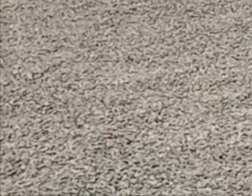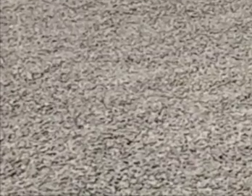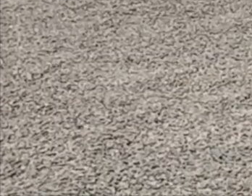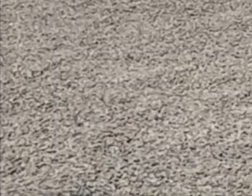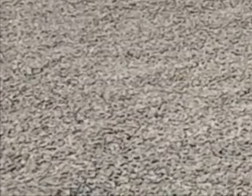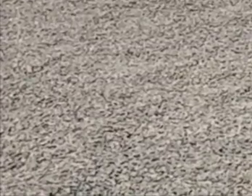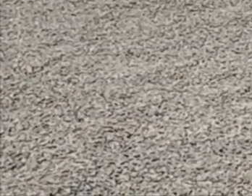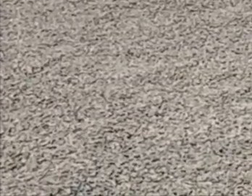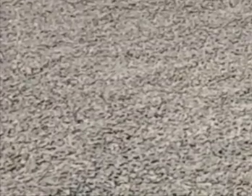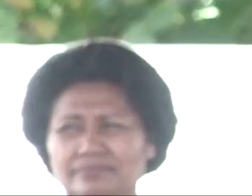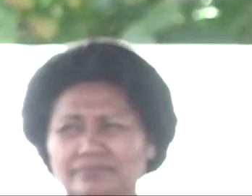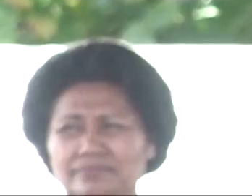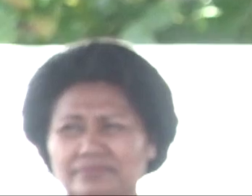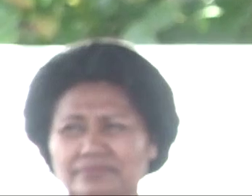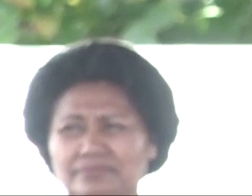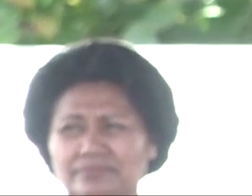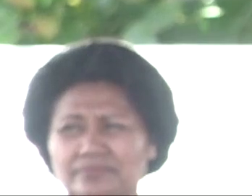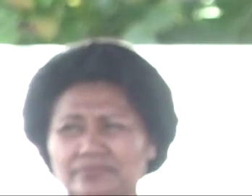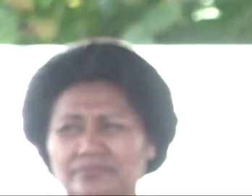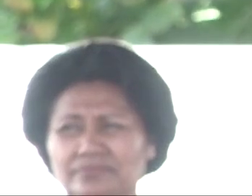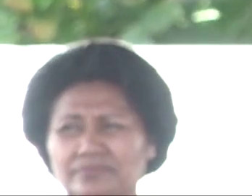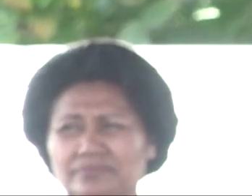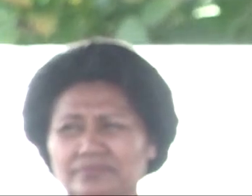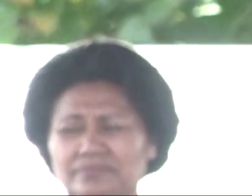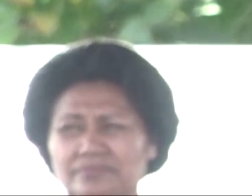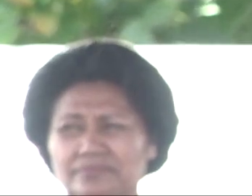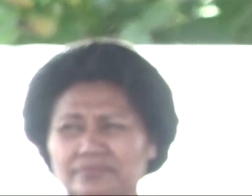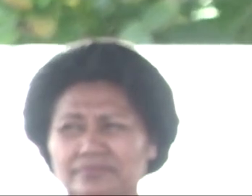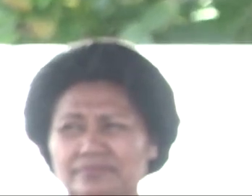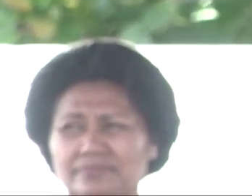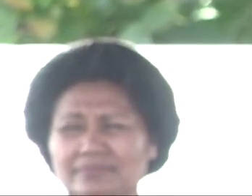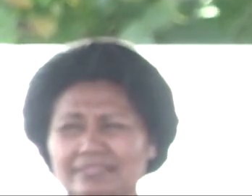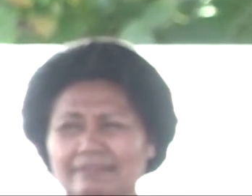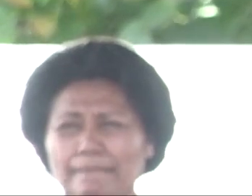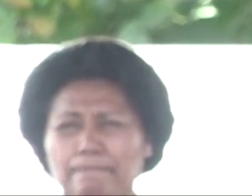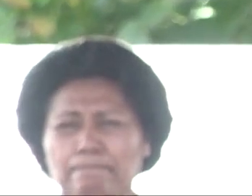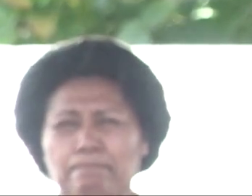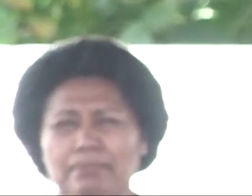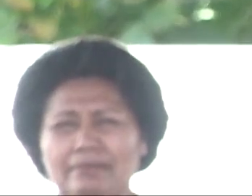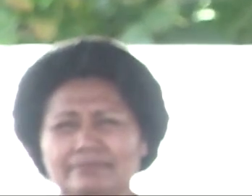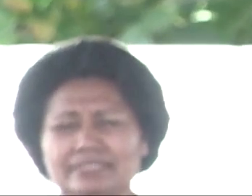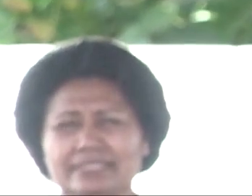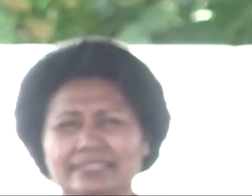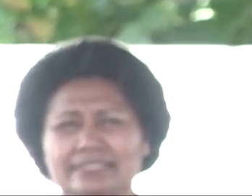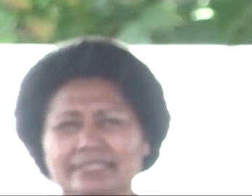the volunteers is the first step to fulfilling your vision as a Pathfinder and the vision of the church.